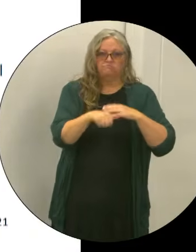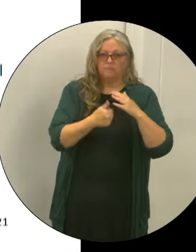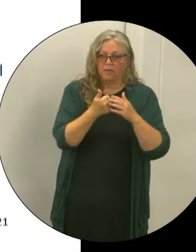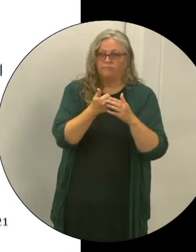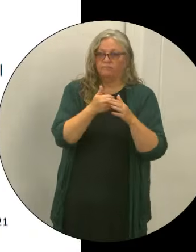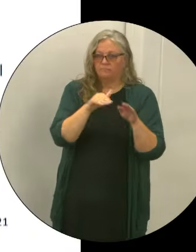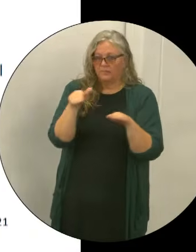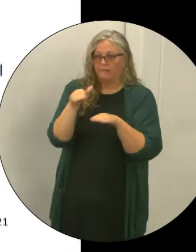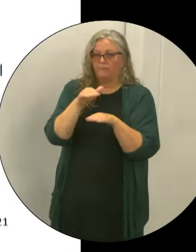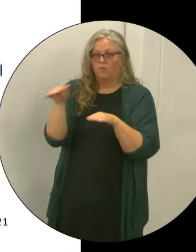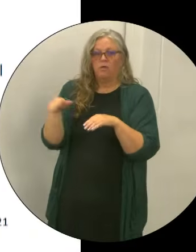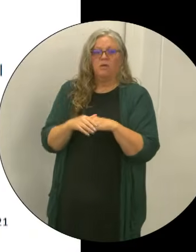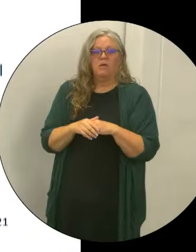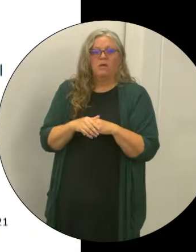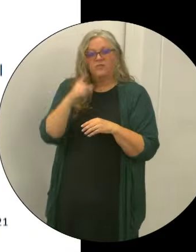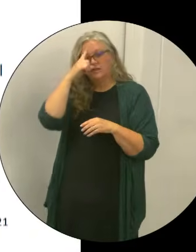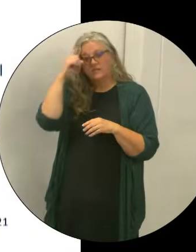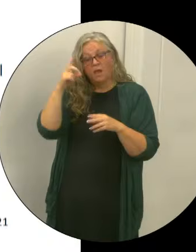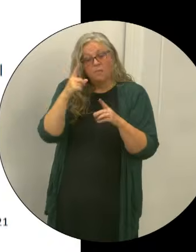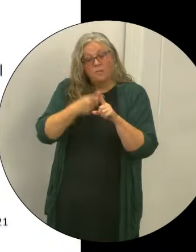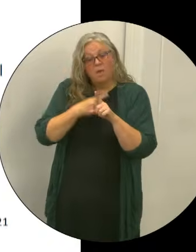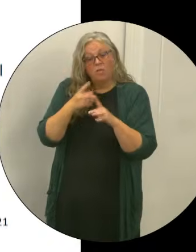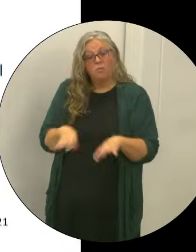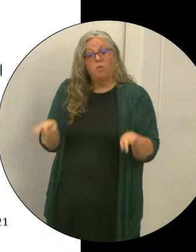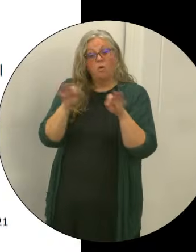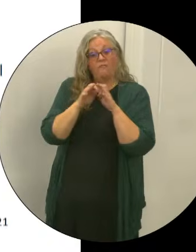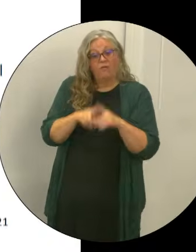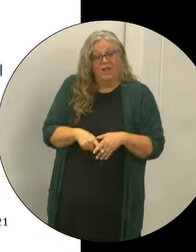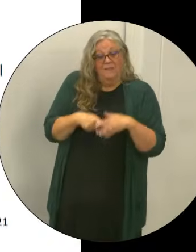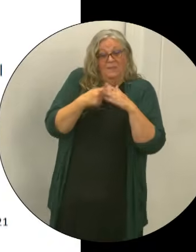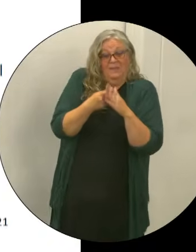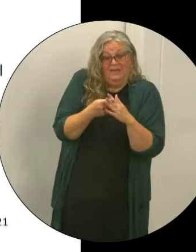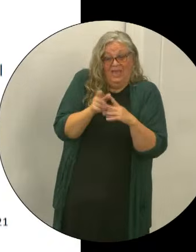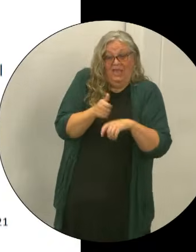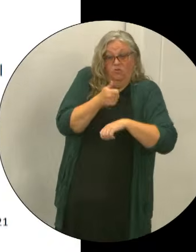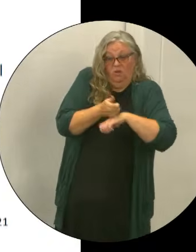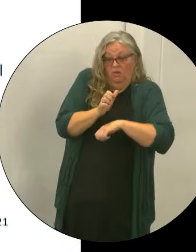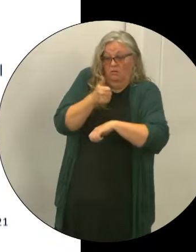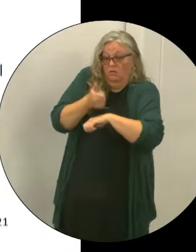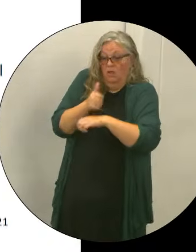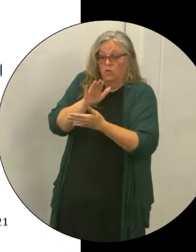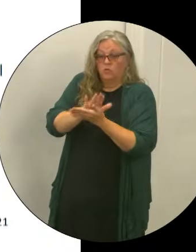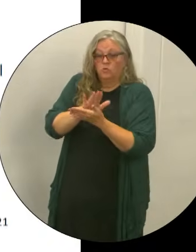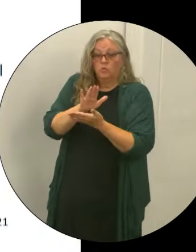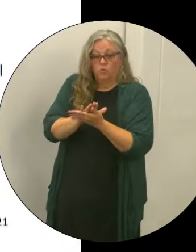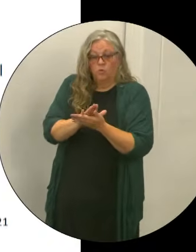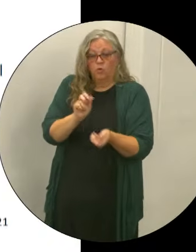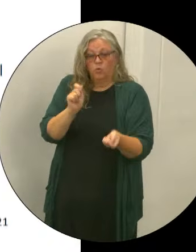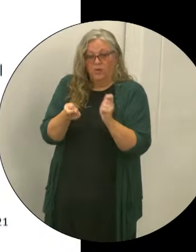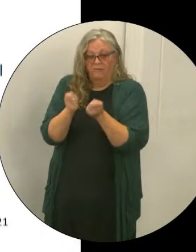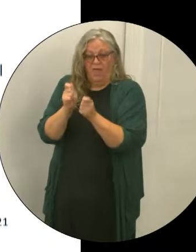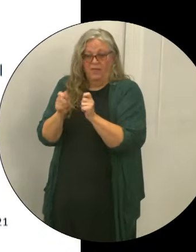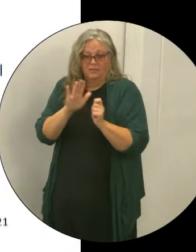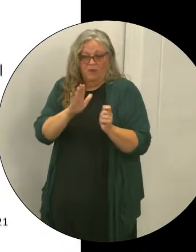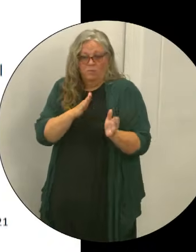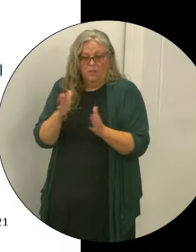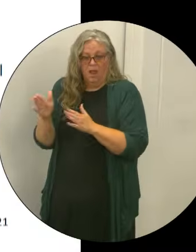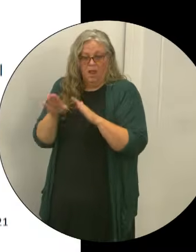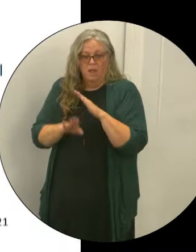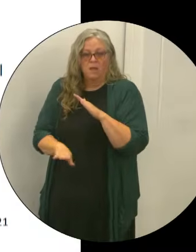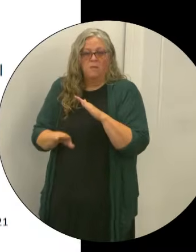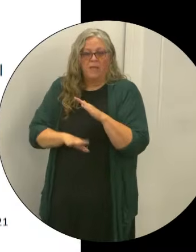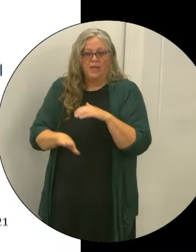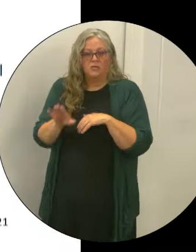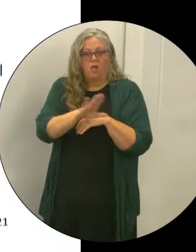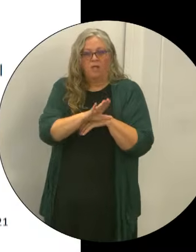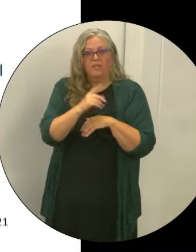The summer months are very critical for implementation as schools revise their implementation plans based on their